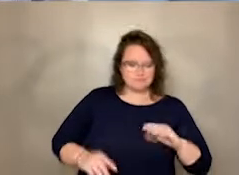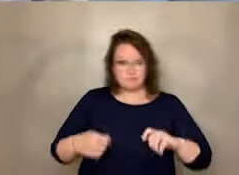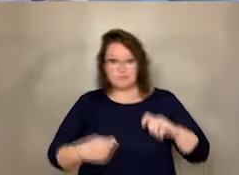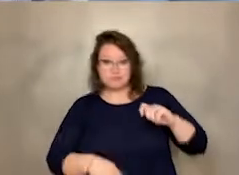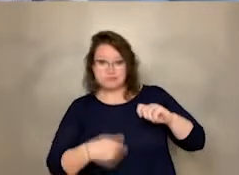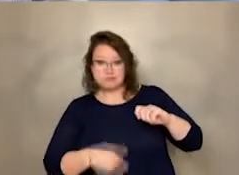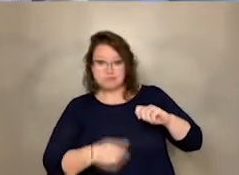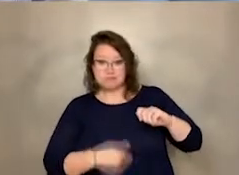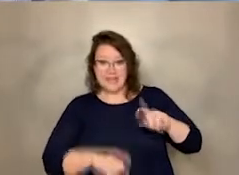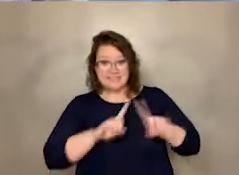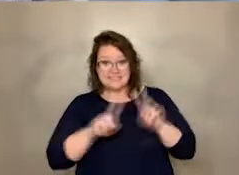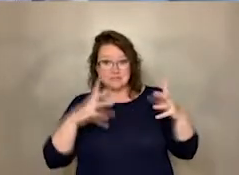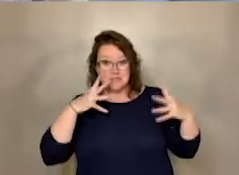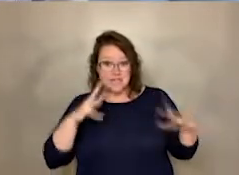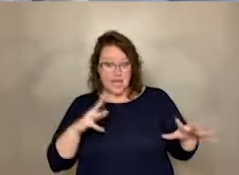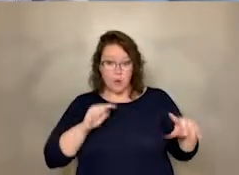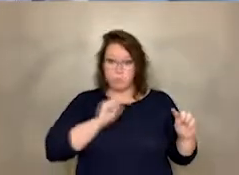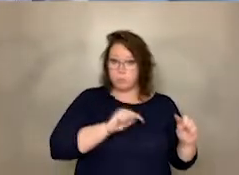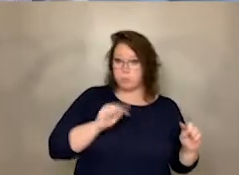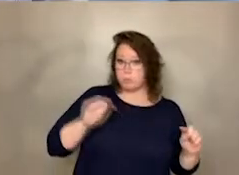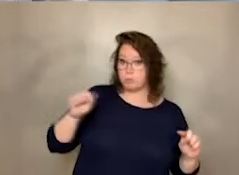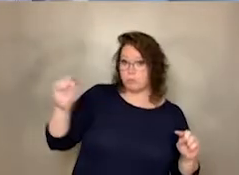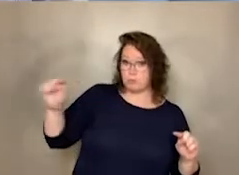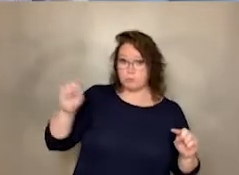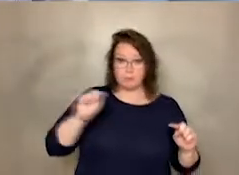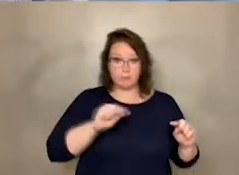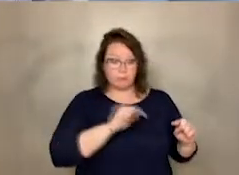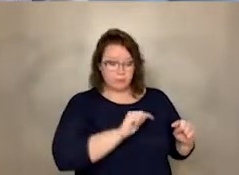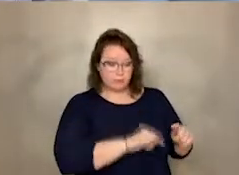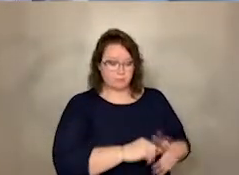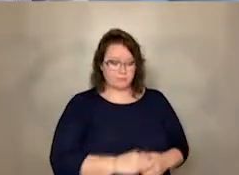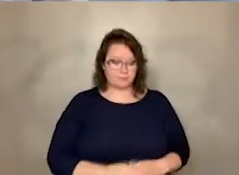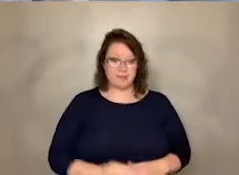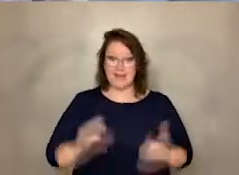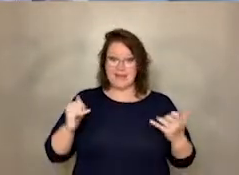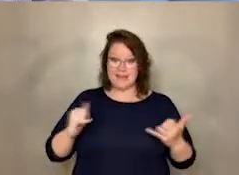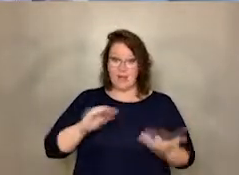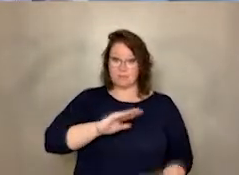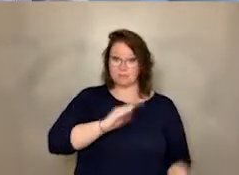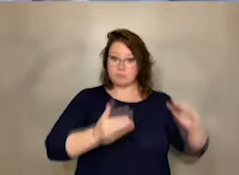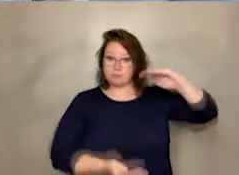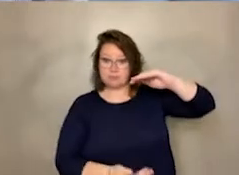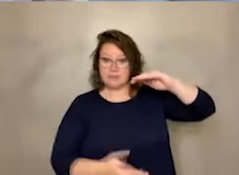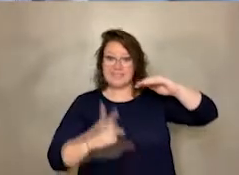That's a different sound. All right, now let's turn it over and see what happens.